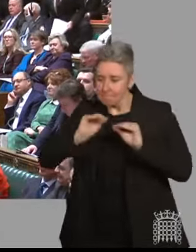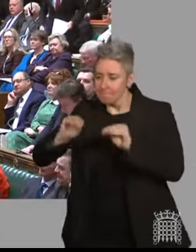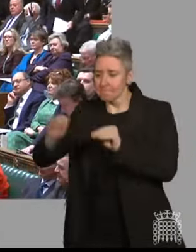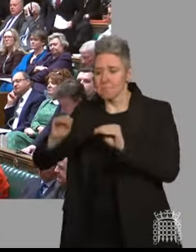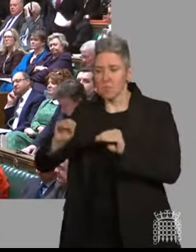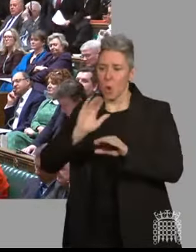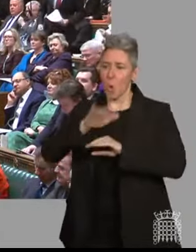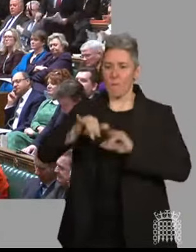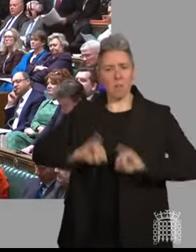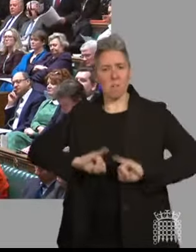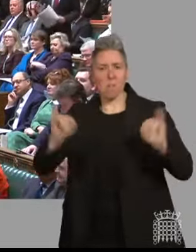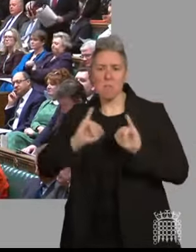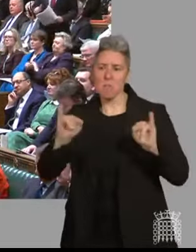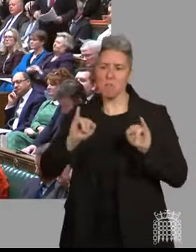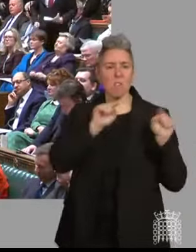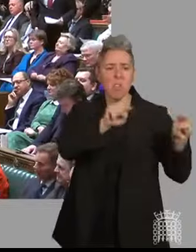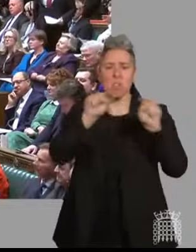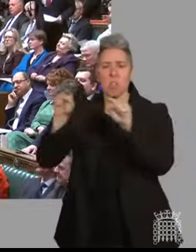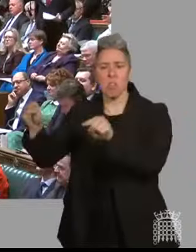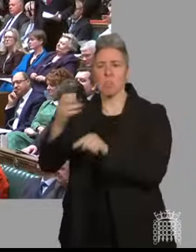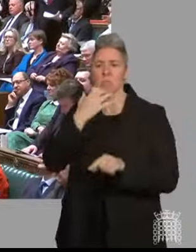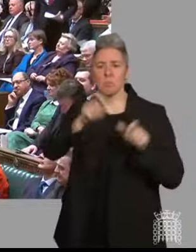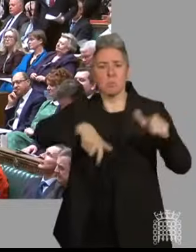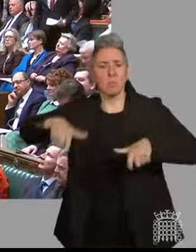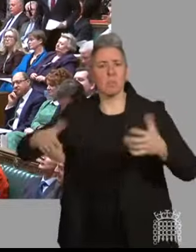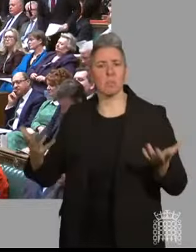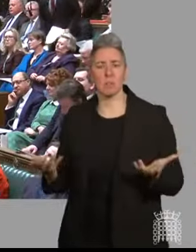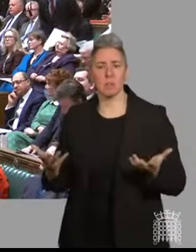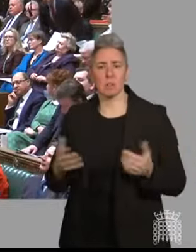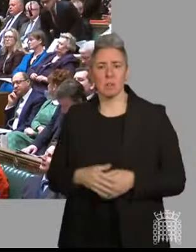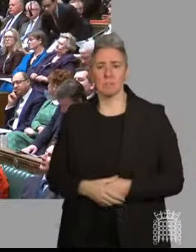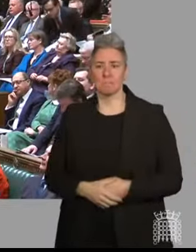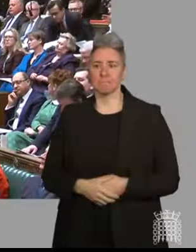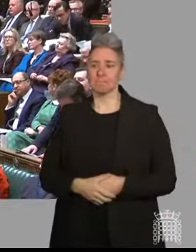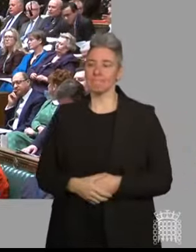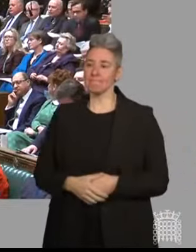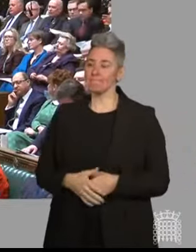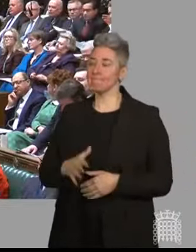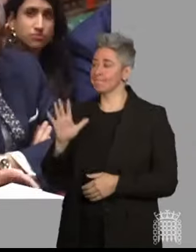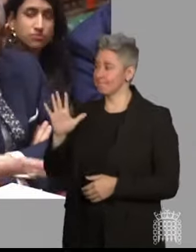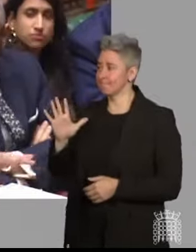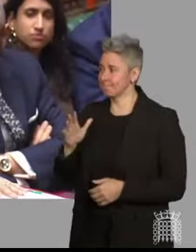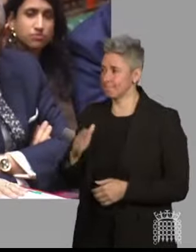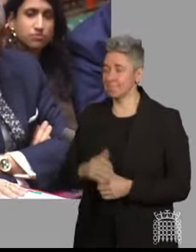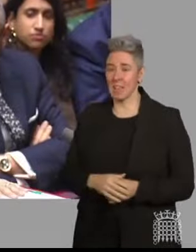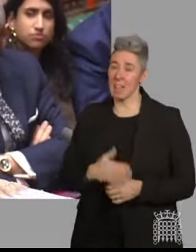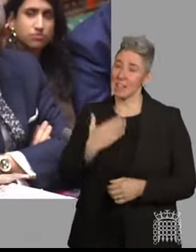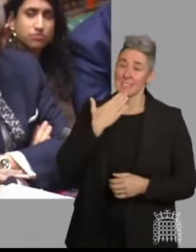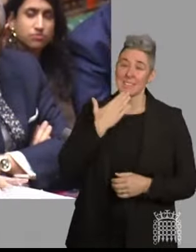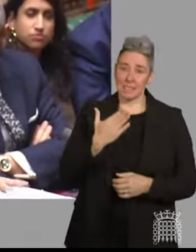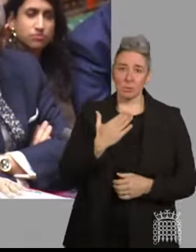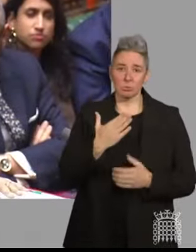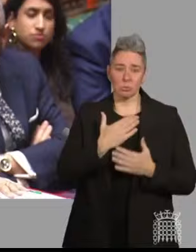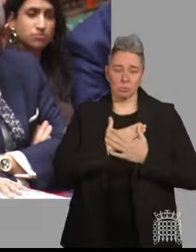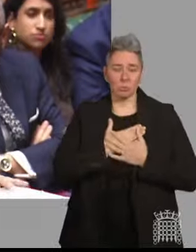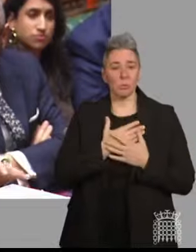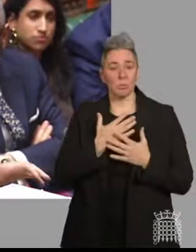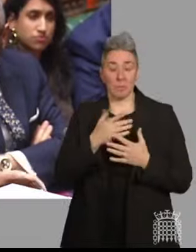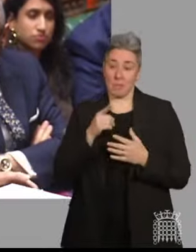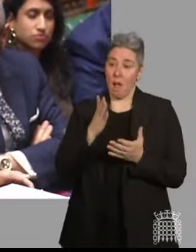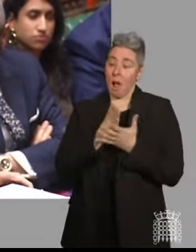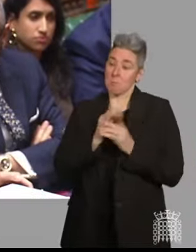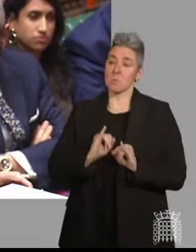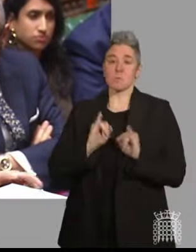Can I thank my honourable friend for raising what is a deeply concerning issue? And as I've said before, there is no place